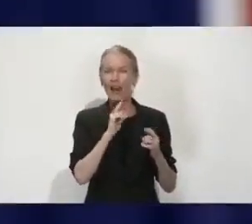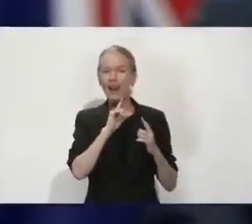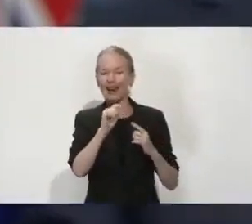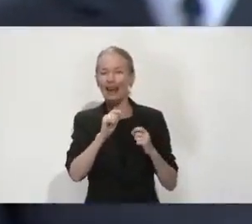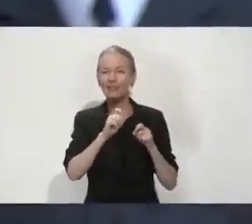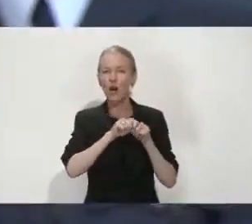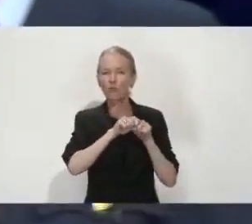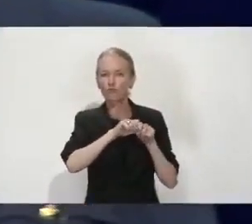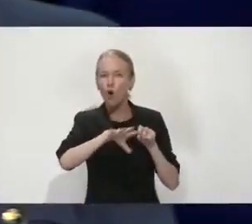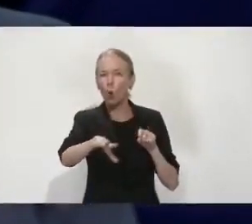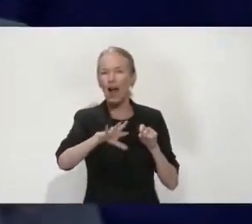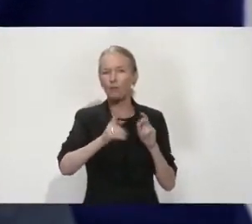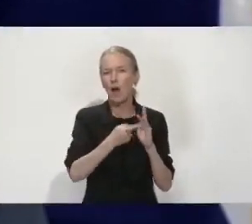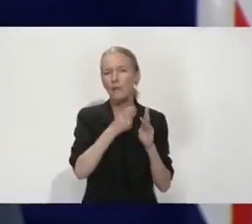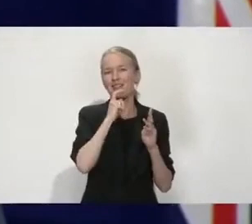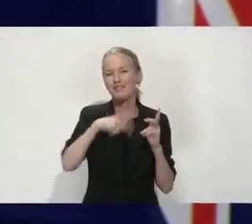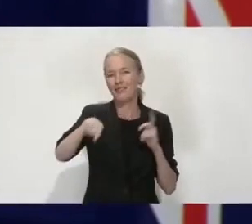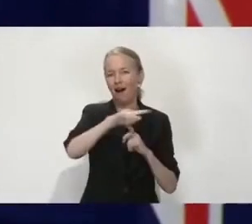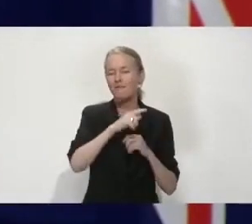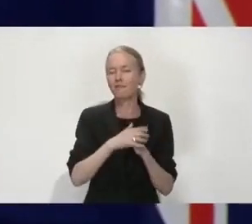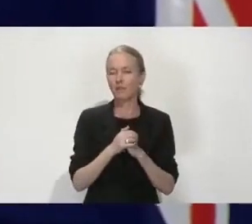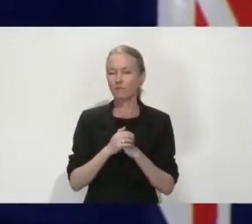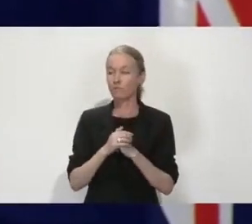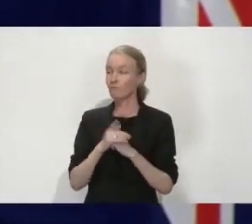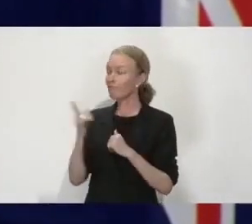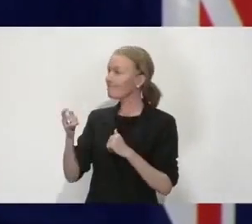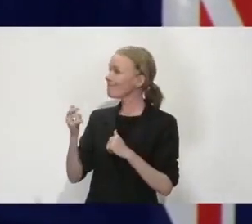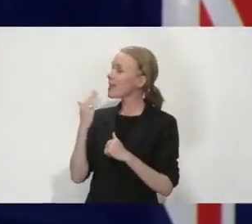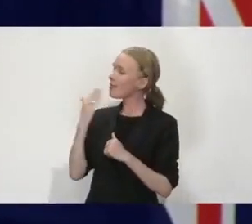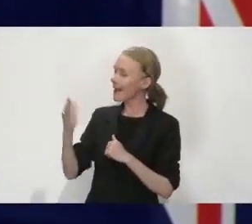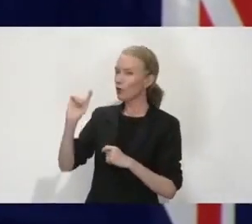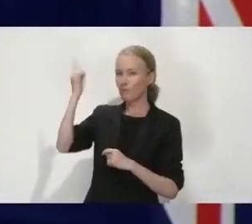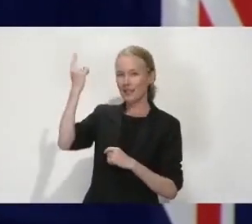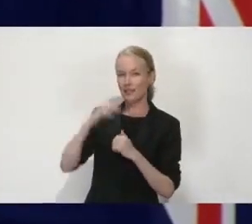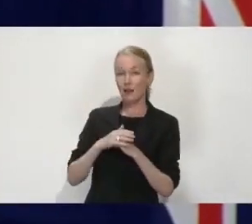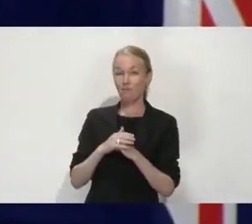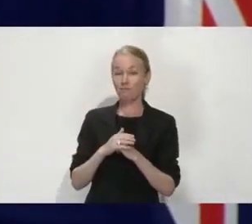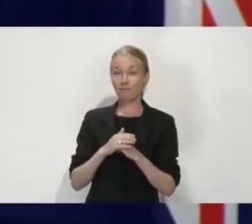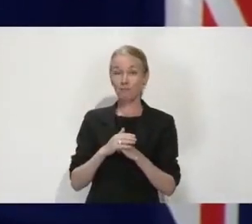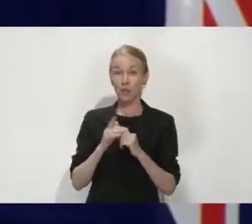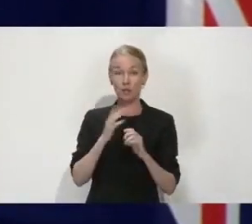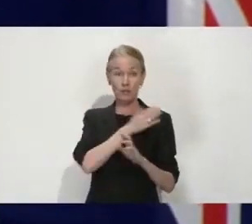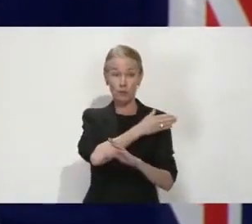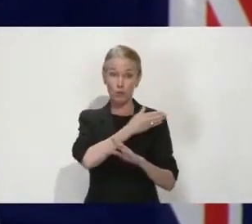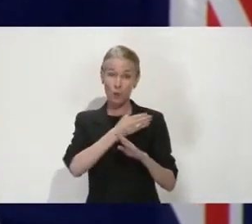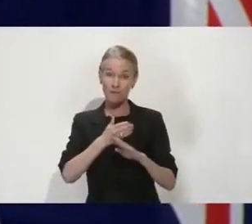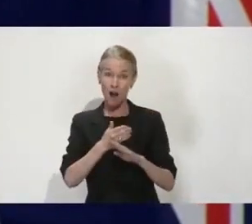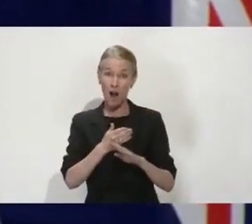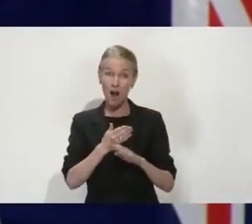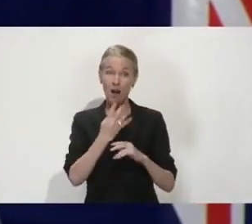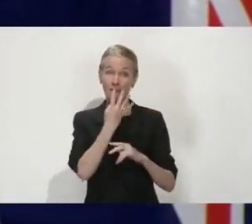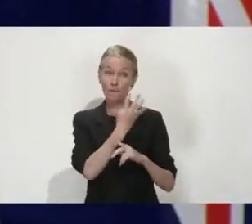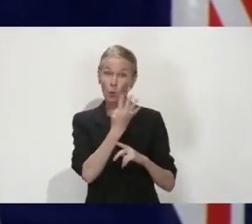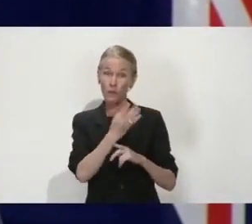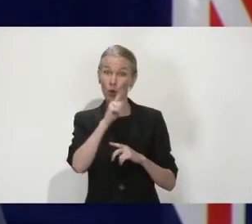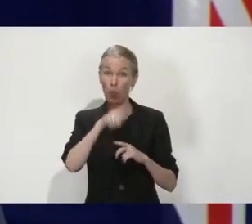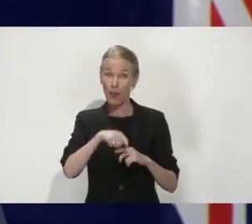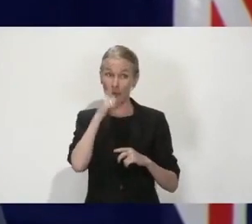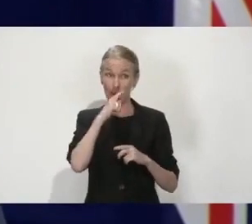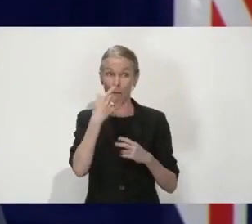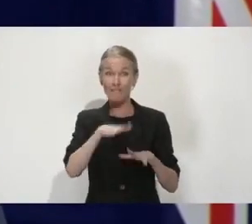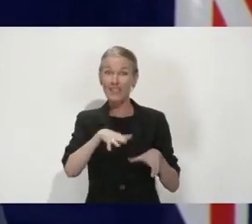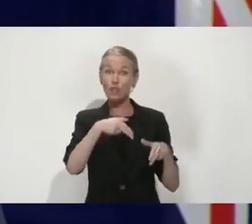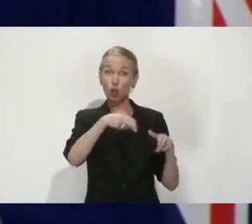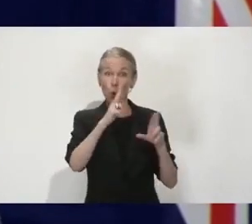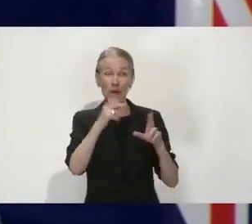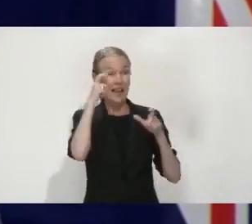Thank you, Minister. Good afternoon, everybody. To date, over 44,000 people have successfully been through managed isolation and quarantine and have